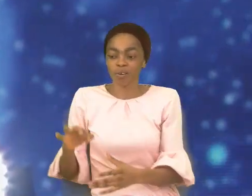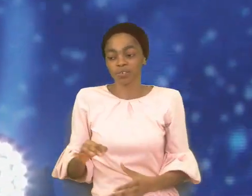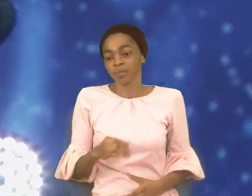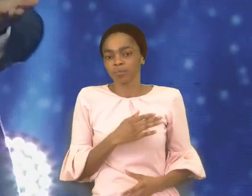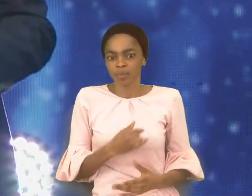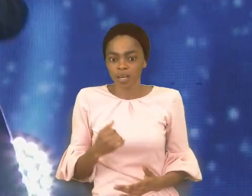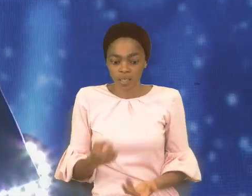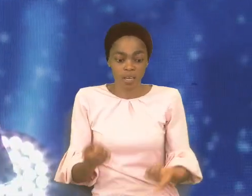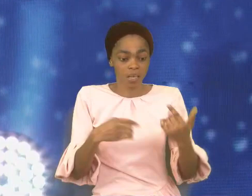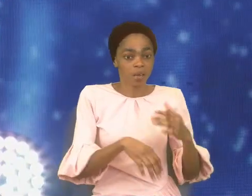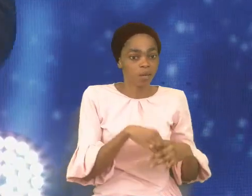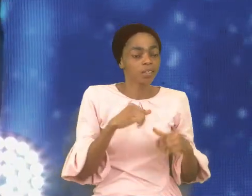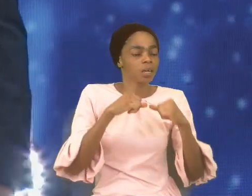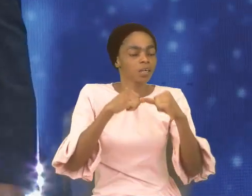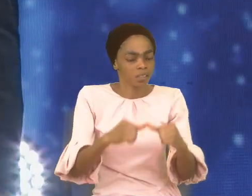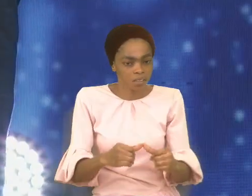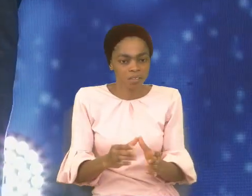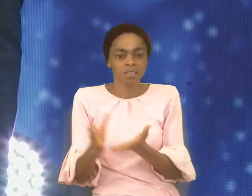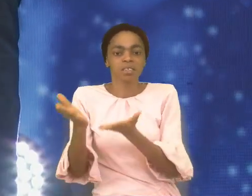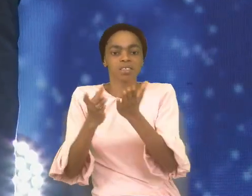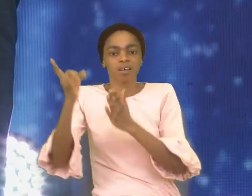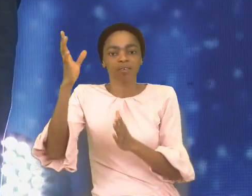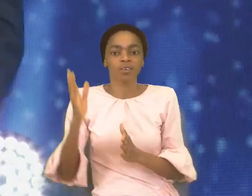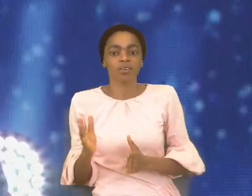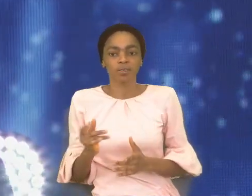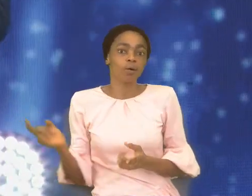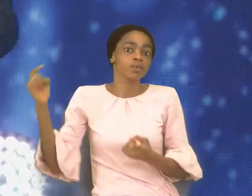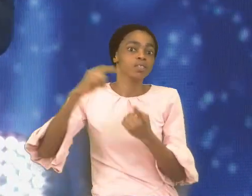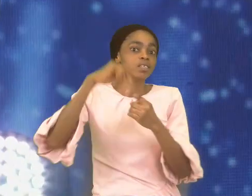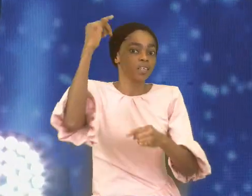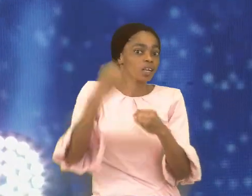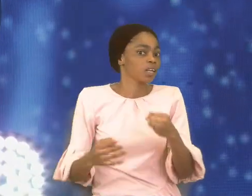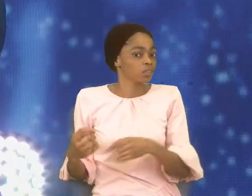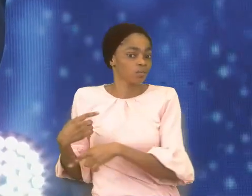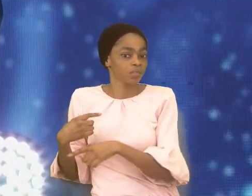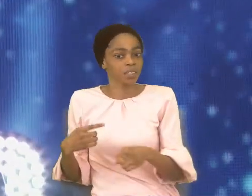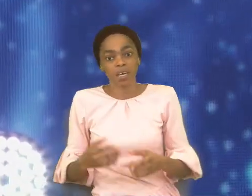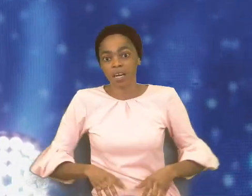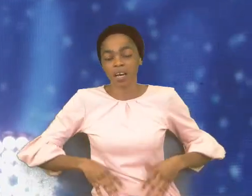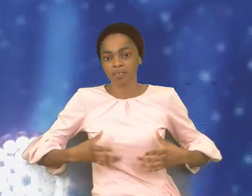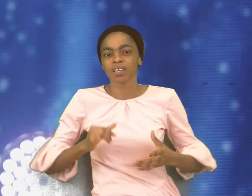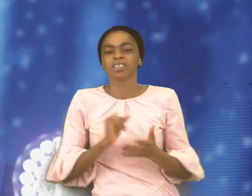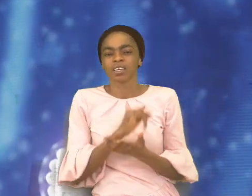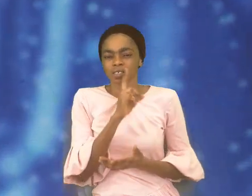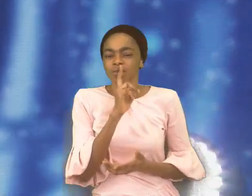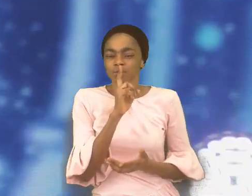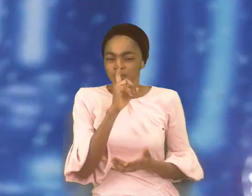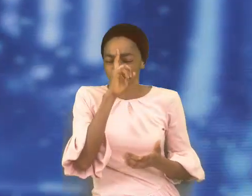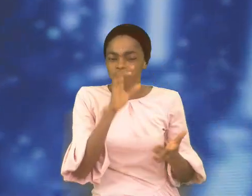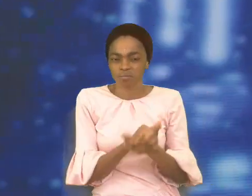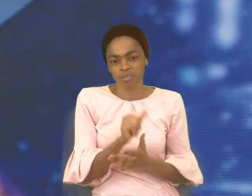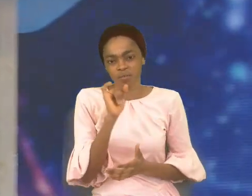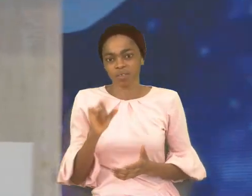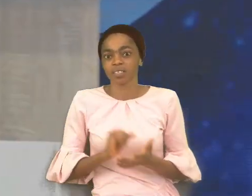of their lives. You are serving the Lord. That's true believing. That's real faithfulness. That in any situation you